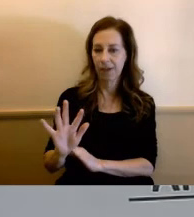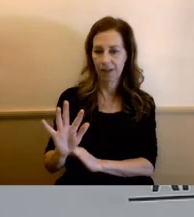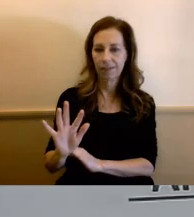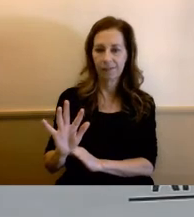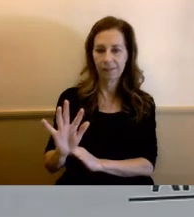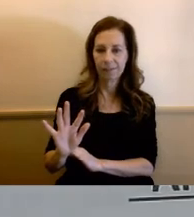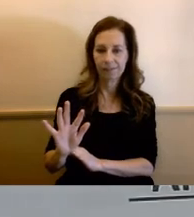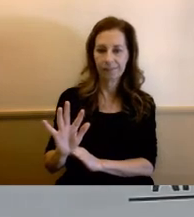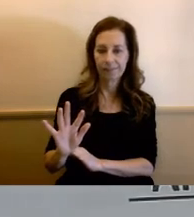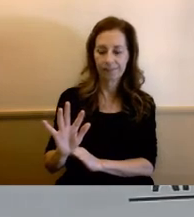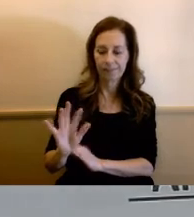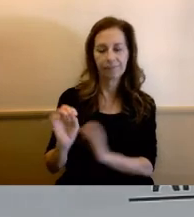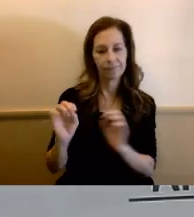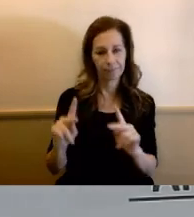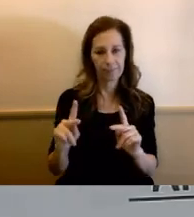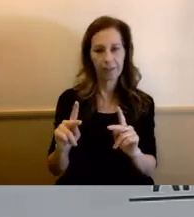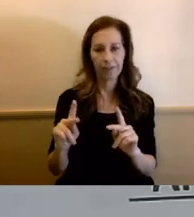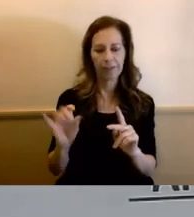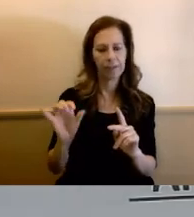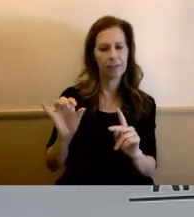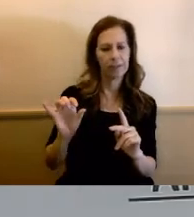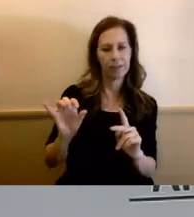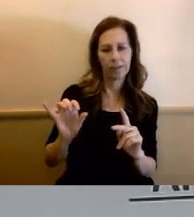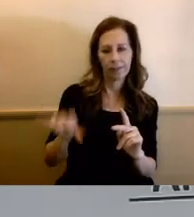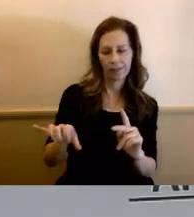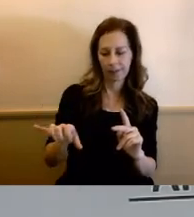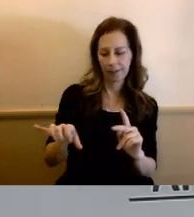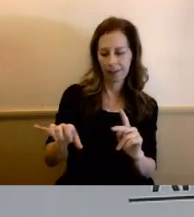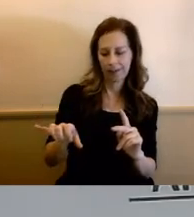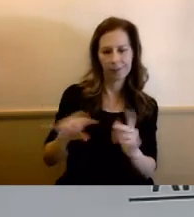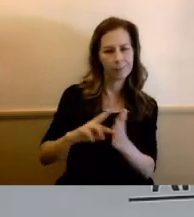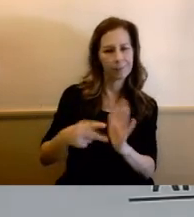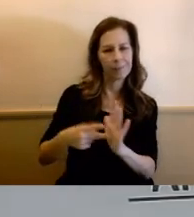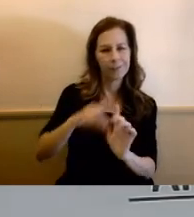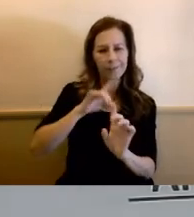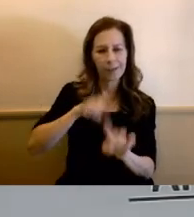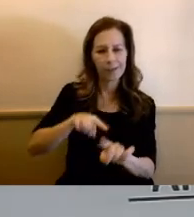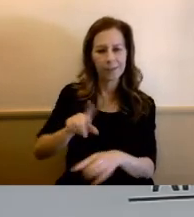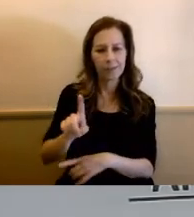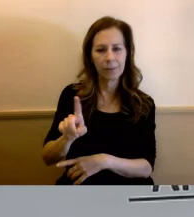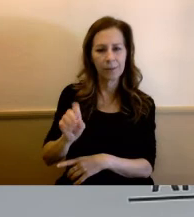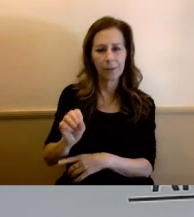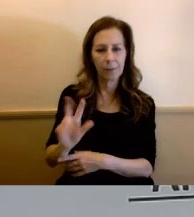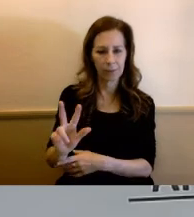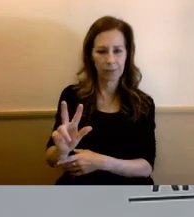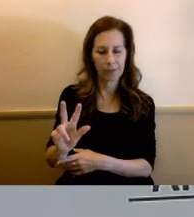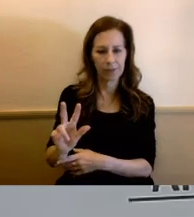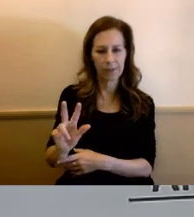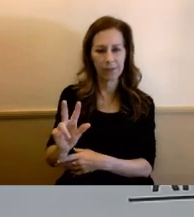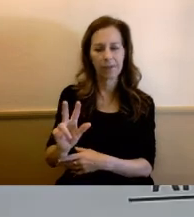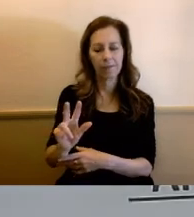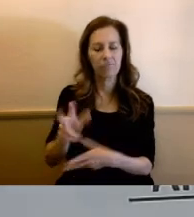Okay, that is going to leave me with 103. So let's just verify.